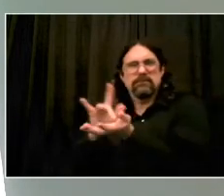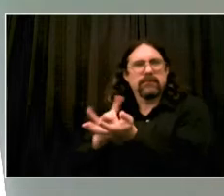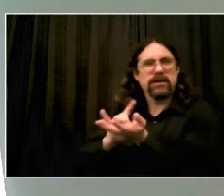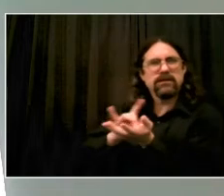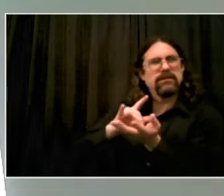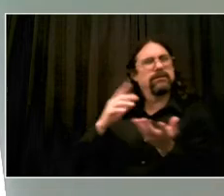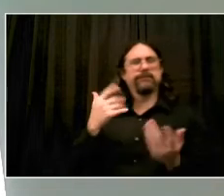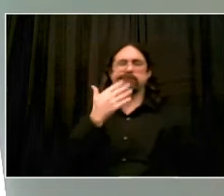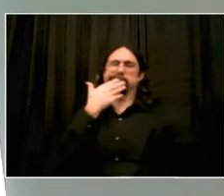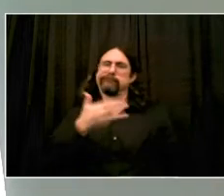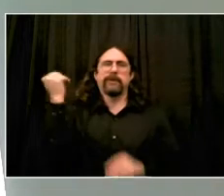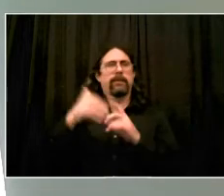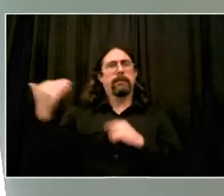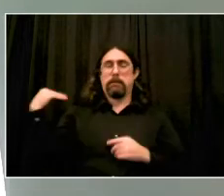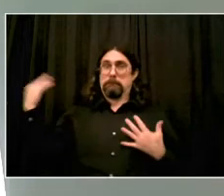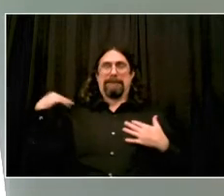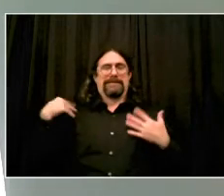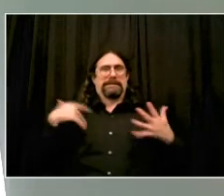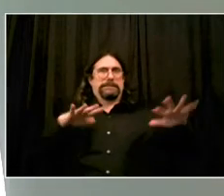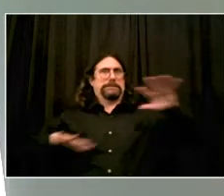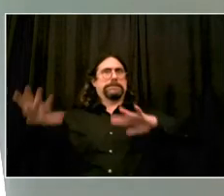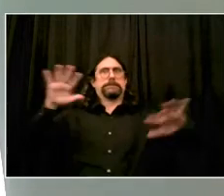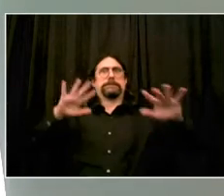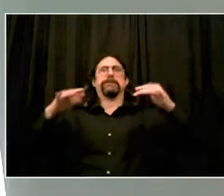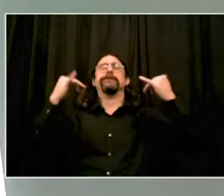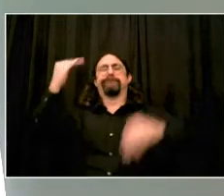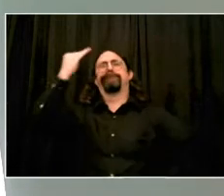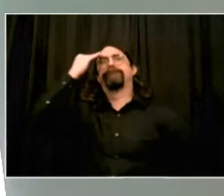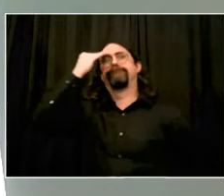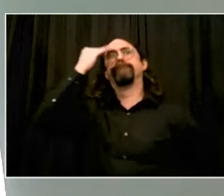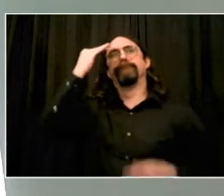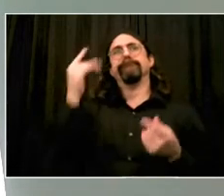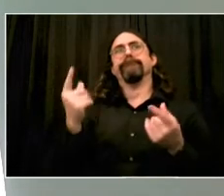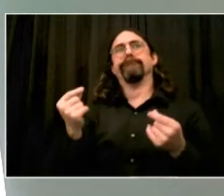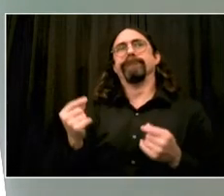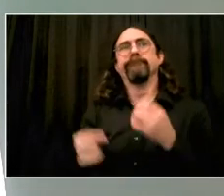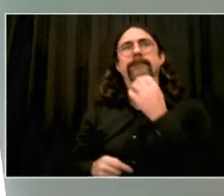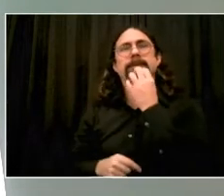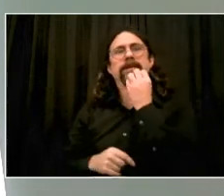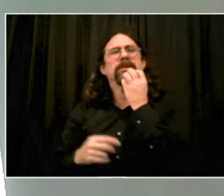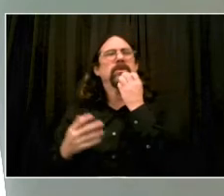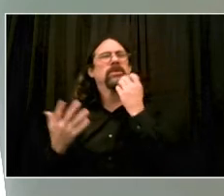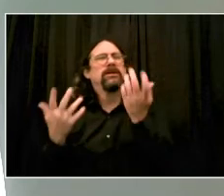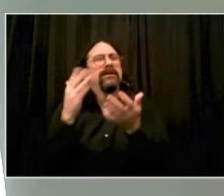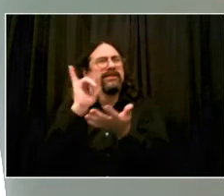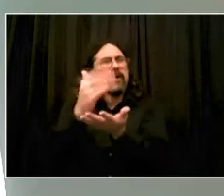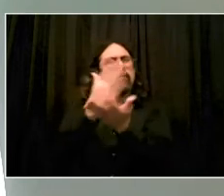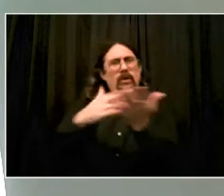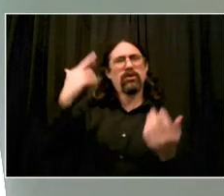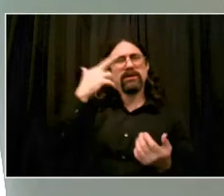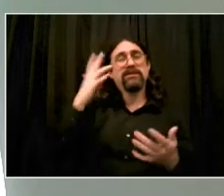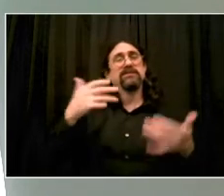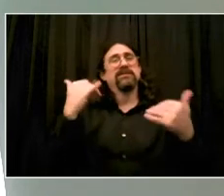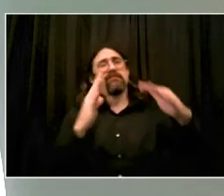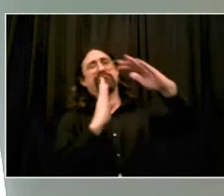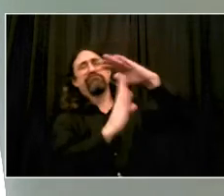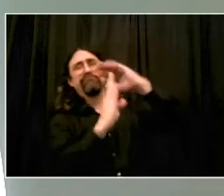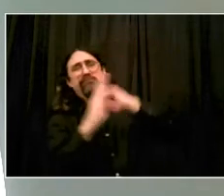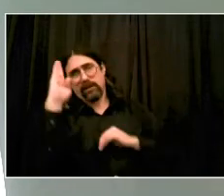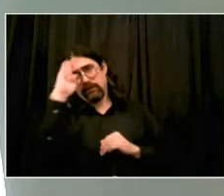who are most at risk of that severe infection remain the same groups that have been in that situation before. That is people who are elderly and with